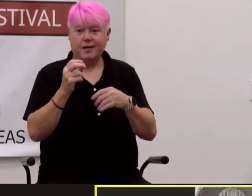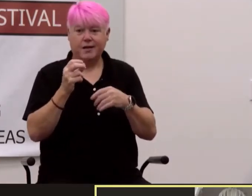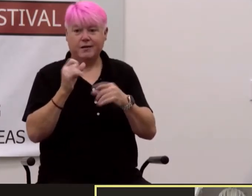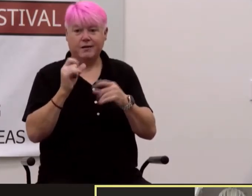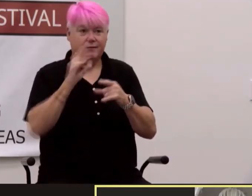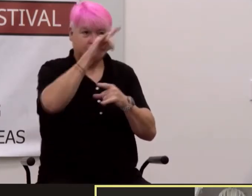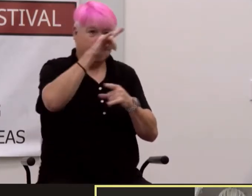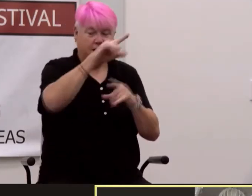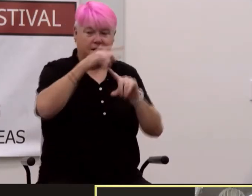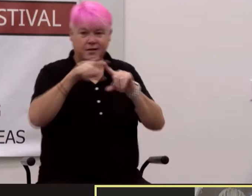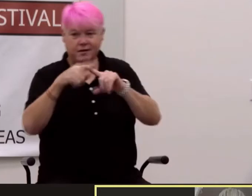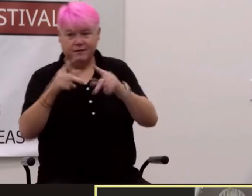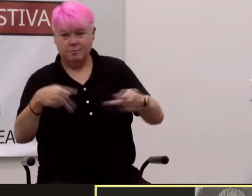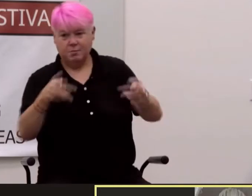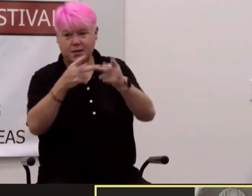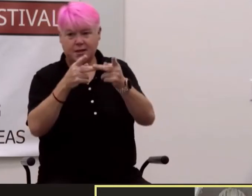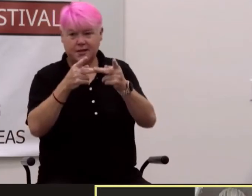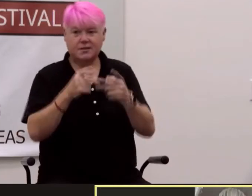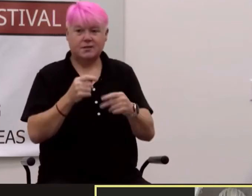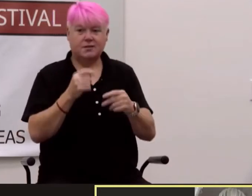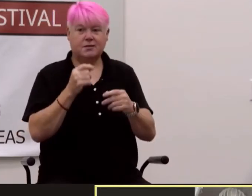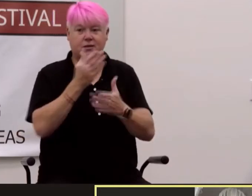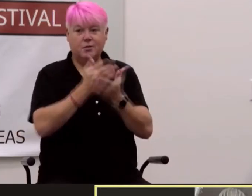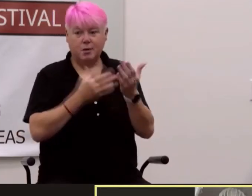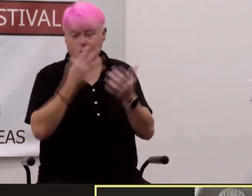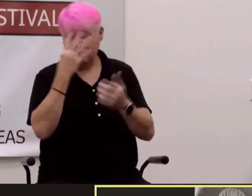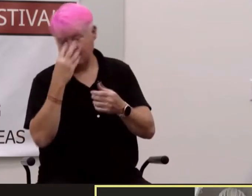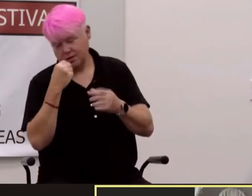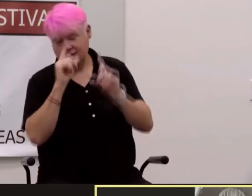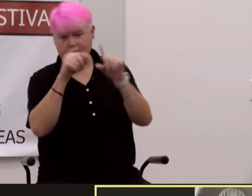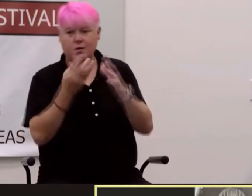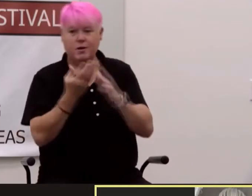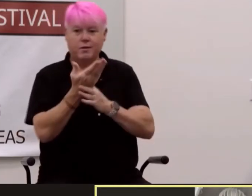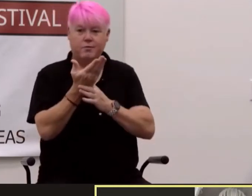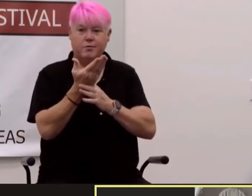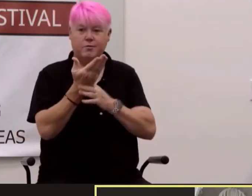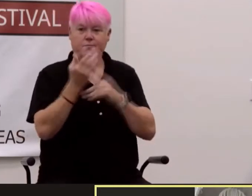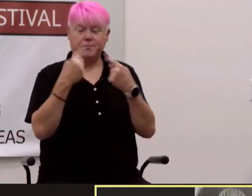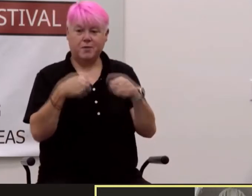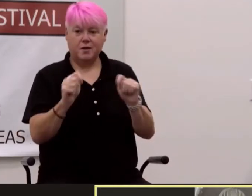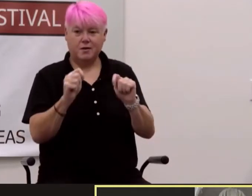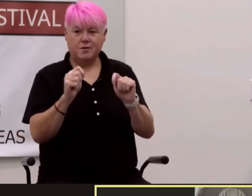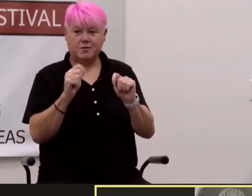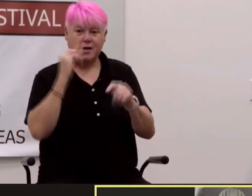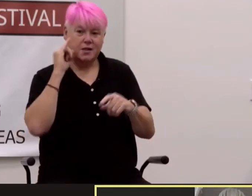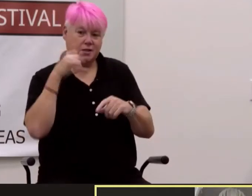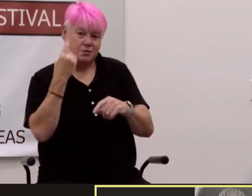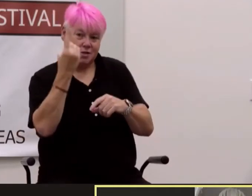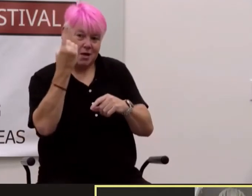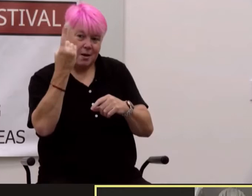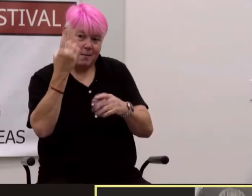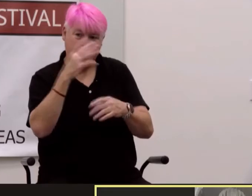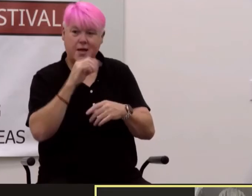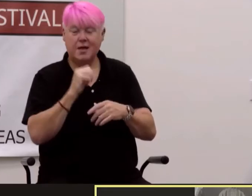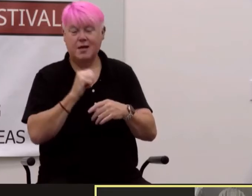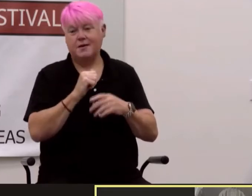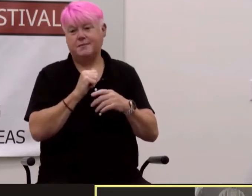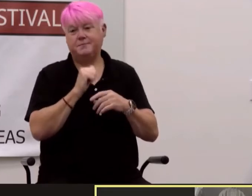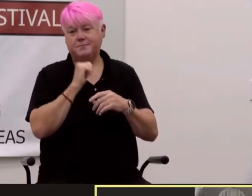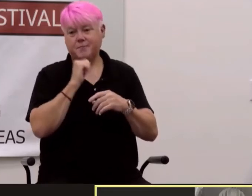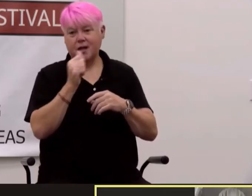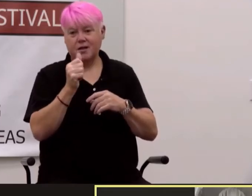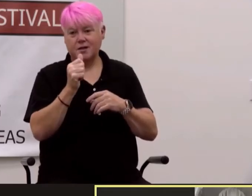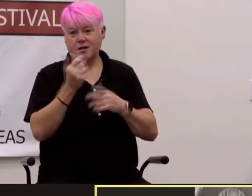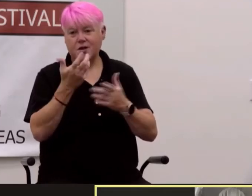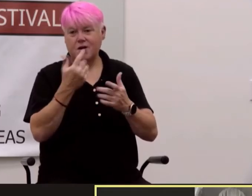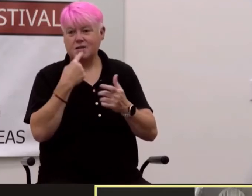you're half asleep going through it all. So the one thing I like to do is try to really juice it up and not exaggerate and not